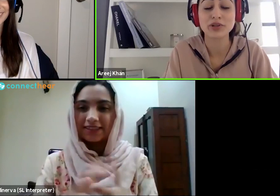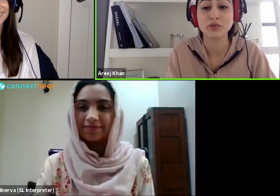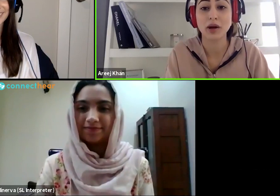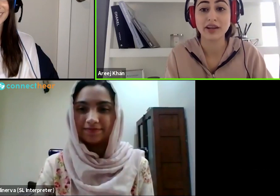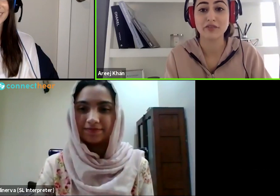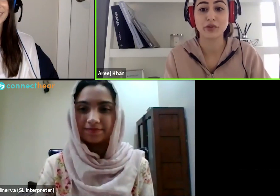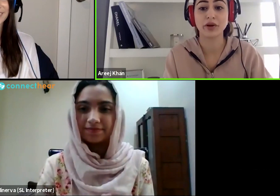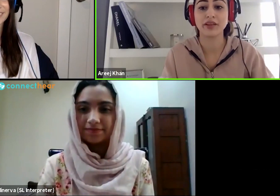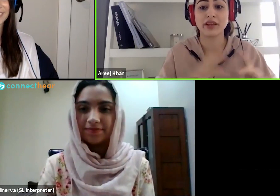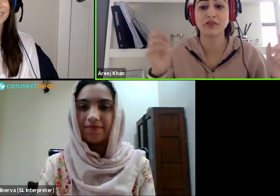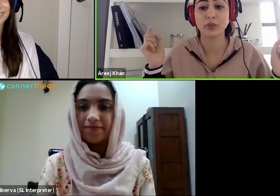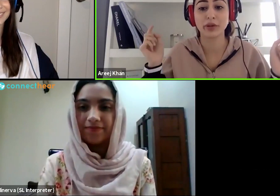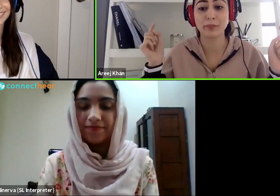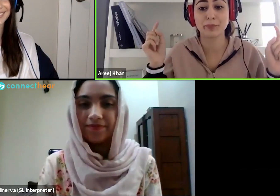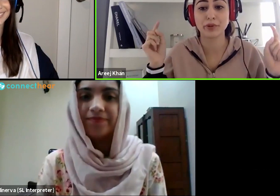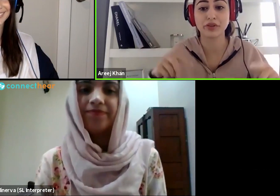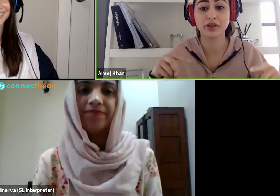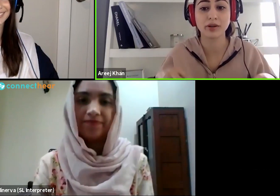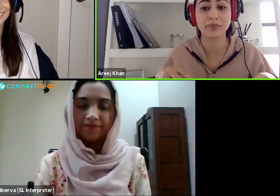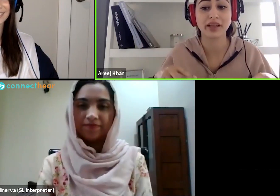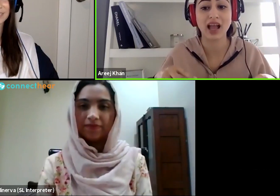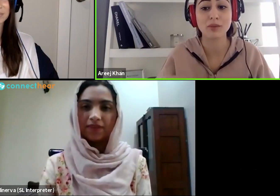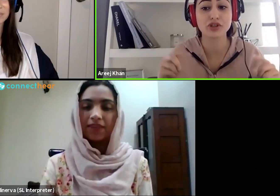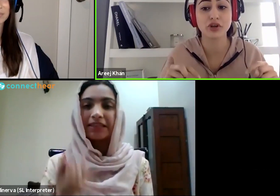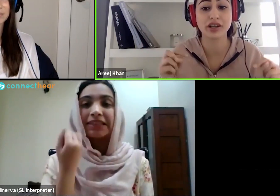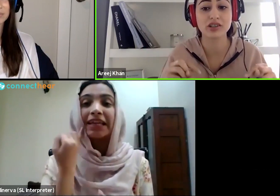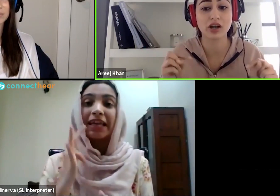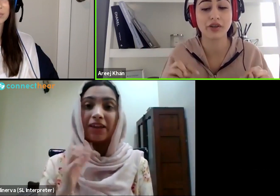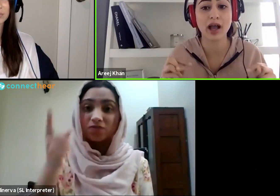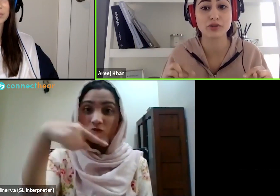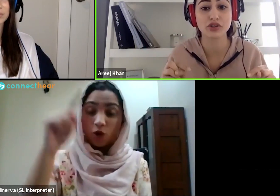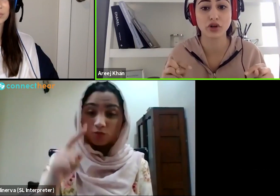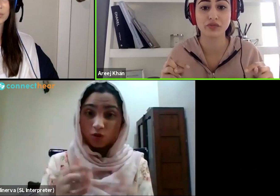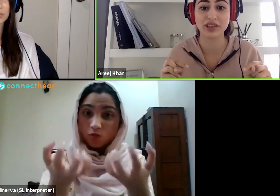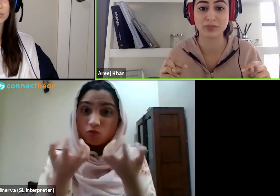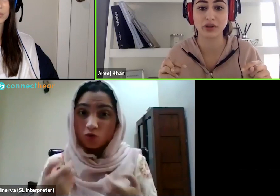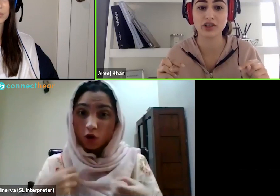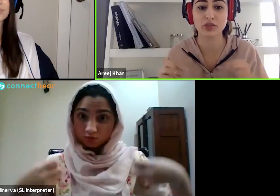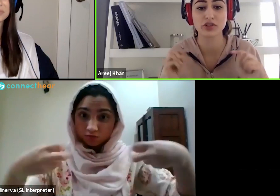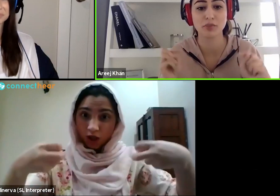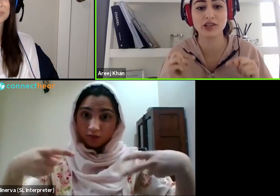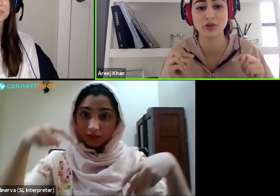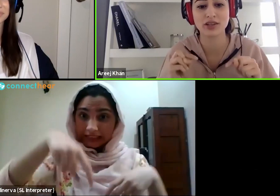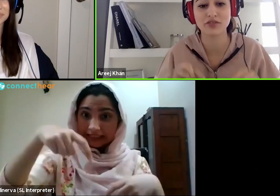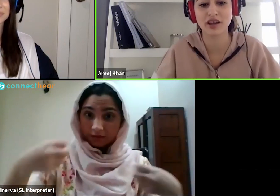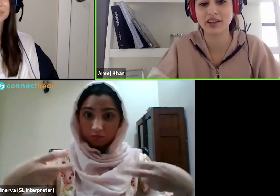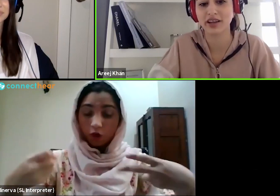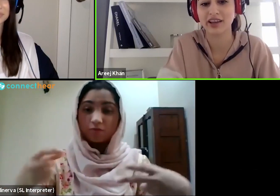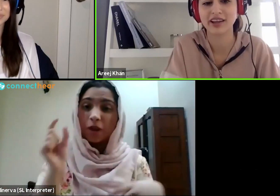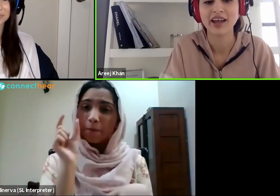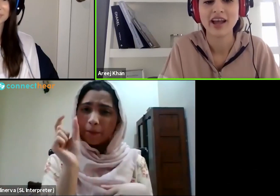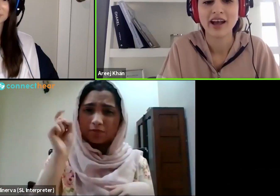I just wanted to remind everyone that if you want to put the captions on, they can turn the captions on Facebook. So I just wanted to remind you guys of